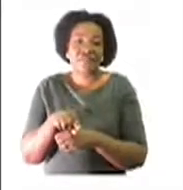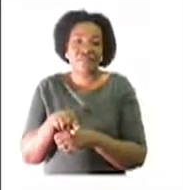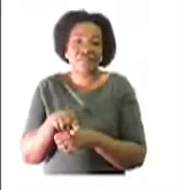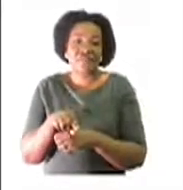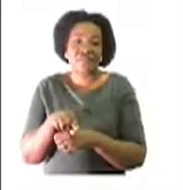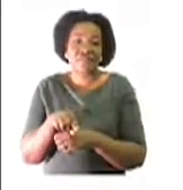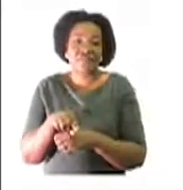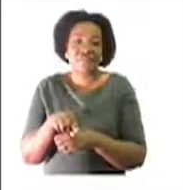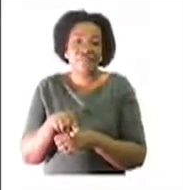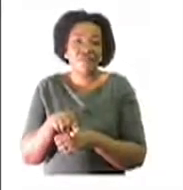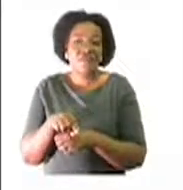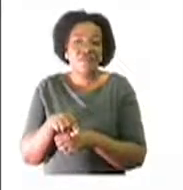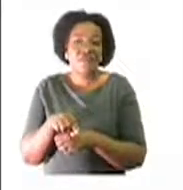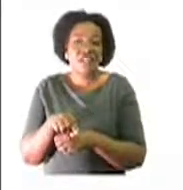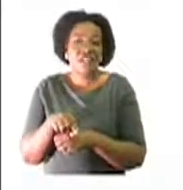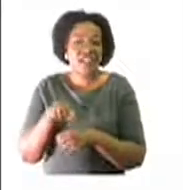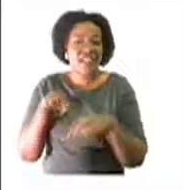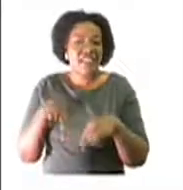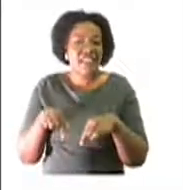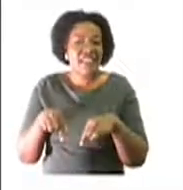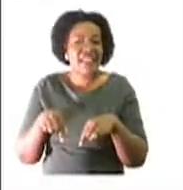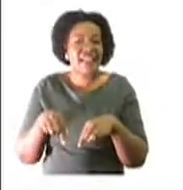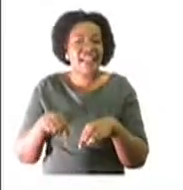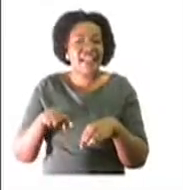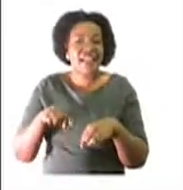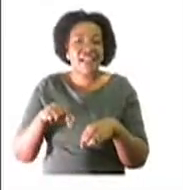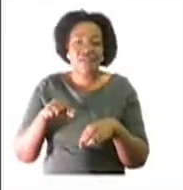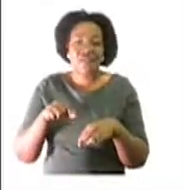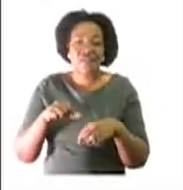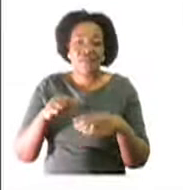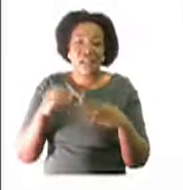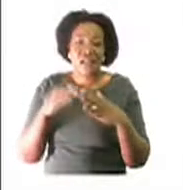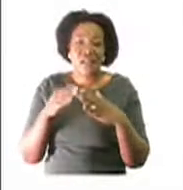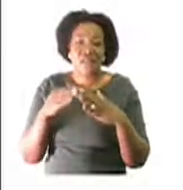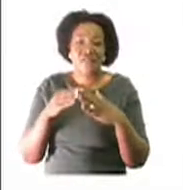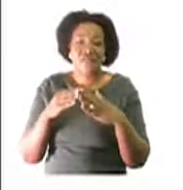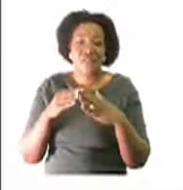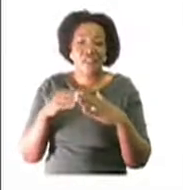is our house. The house is